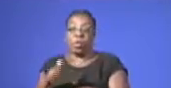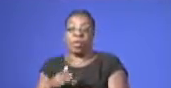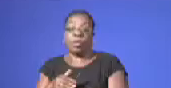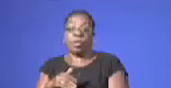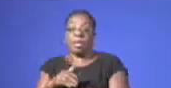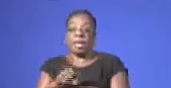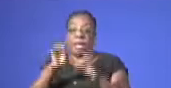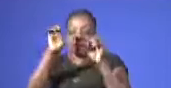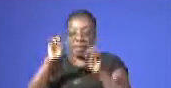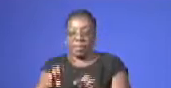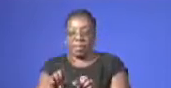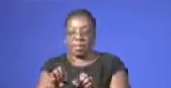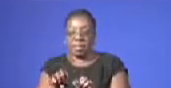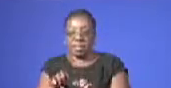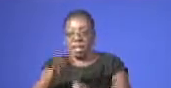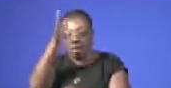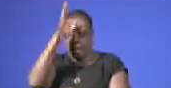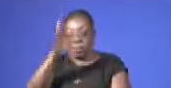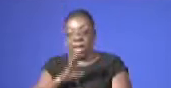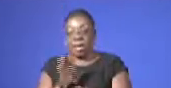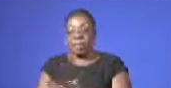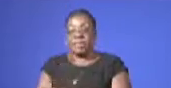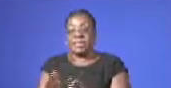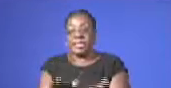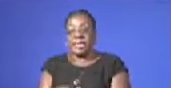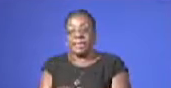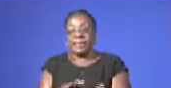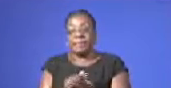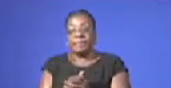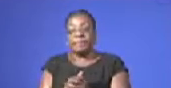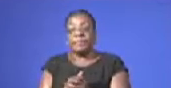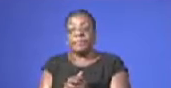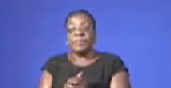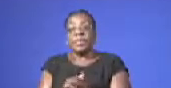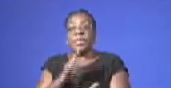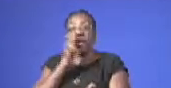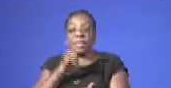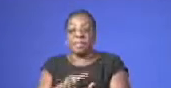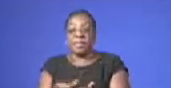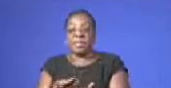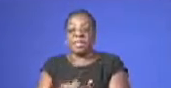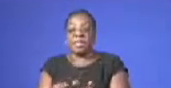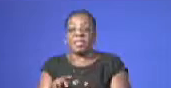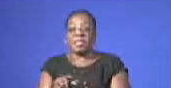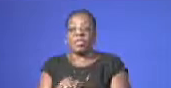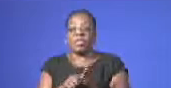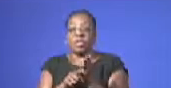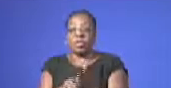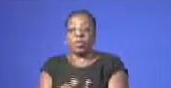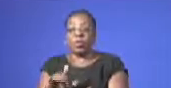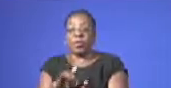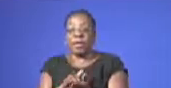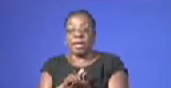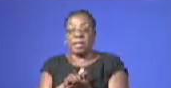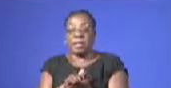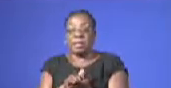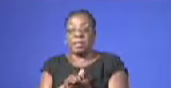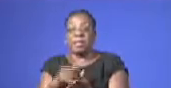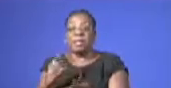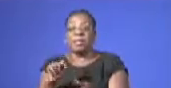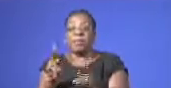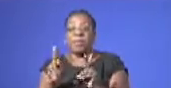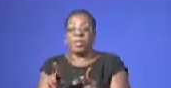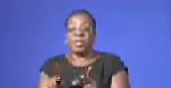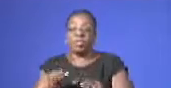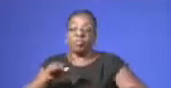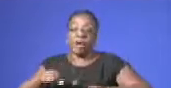examination, they pronounced the body lifeless. The initial investigation determined that the person